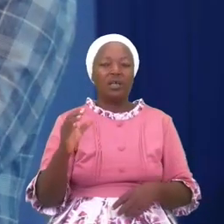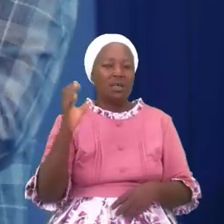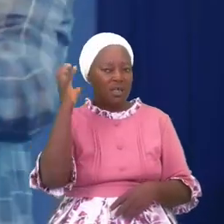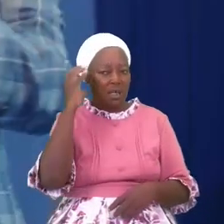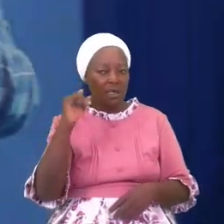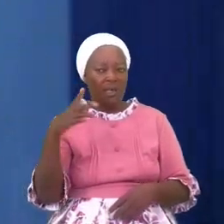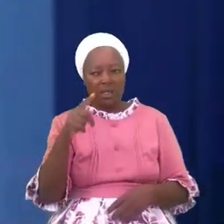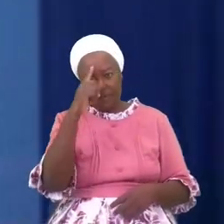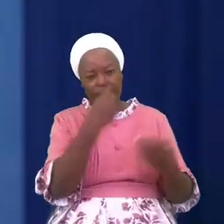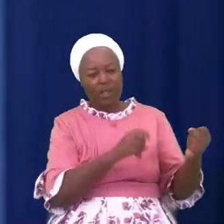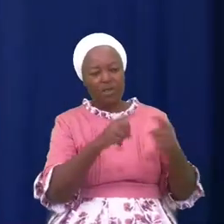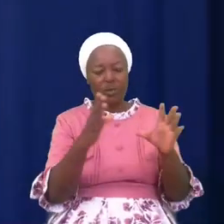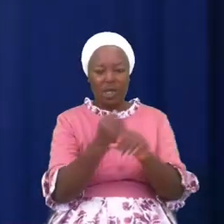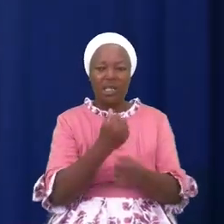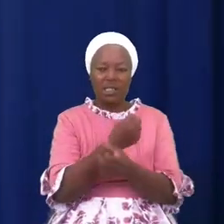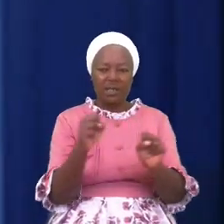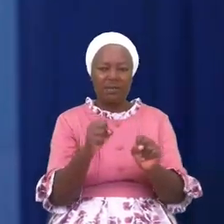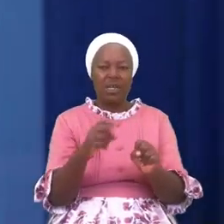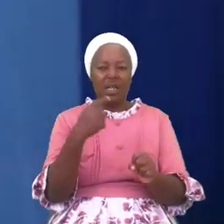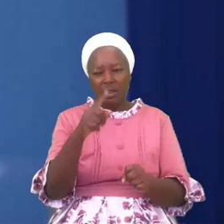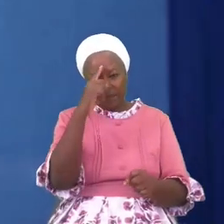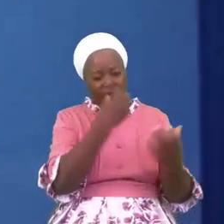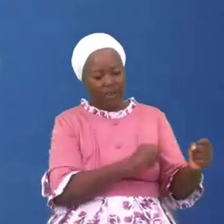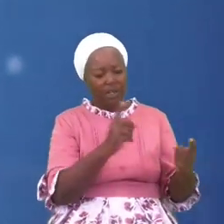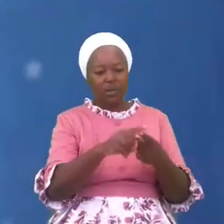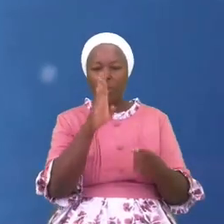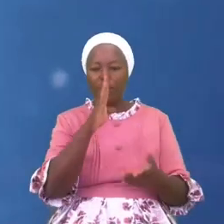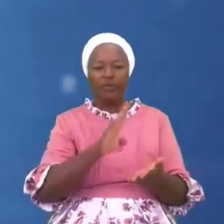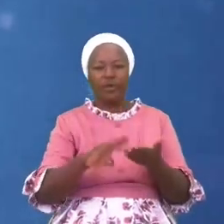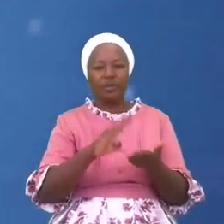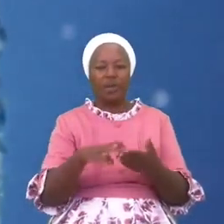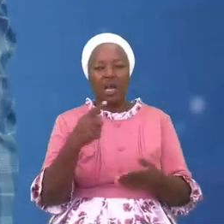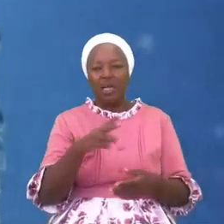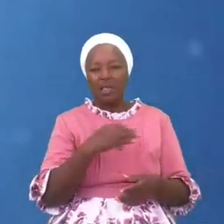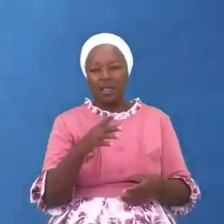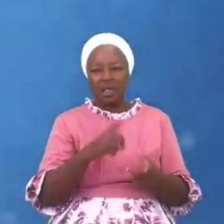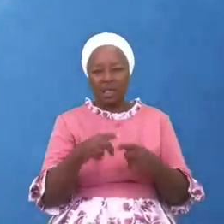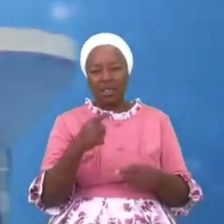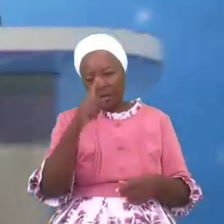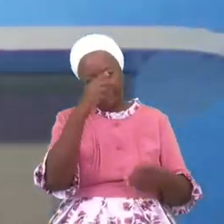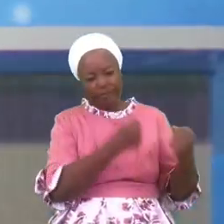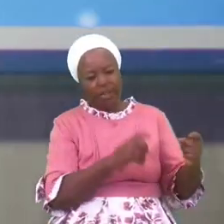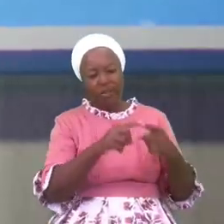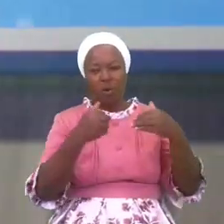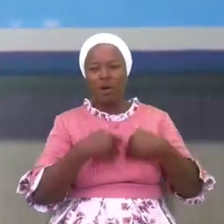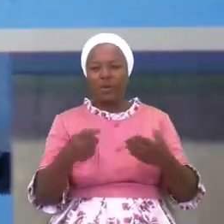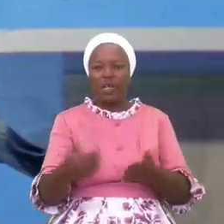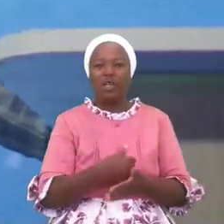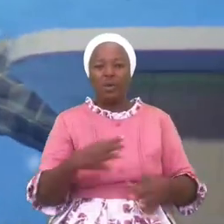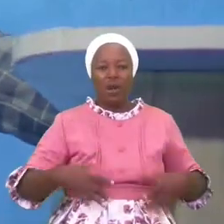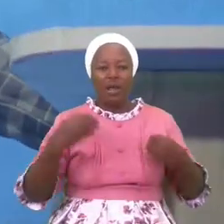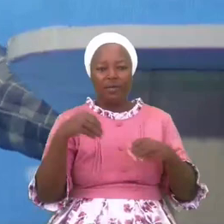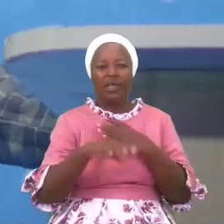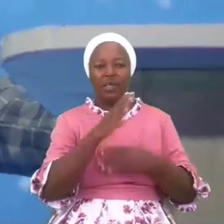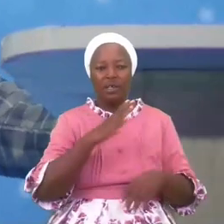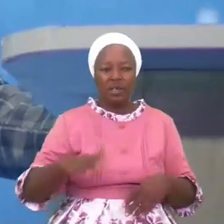be forgiven, and the faith to have a new life in Christ, the faith that sets the sinner